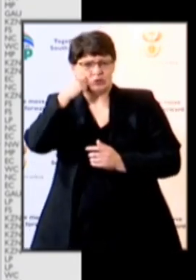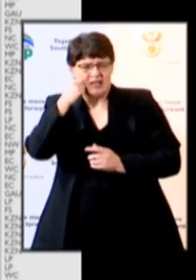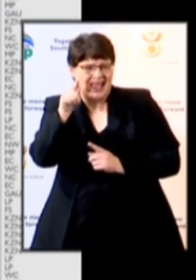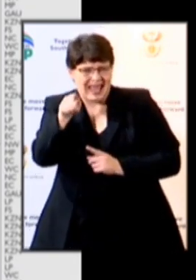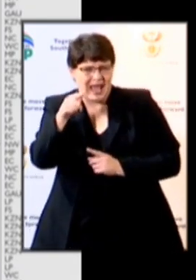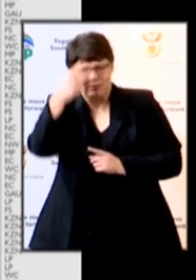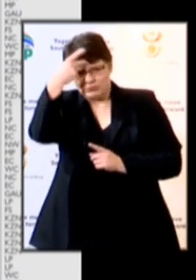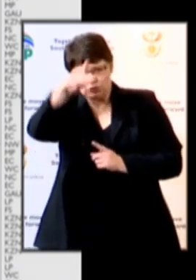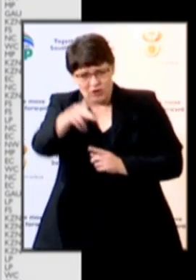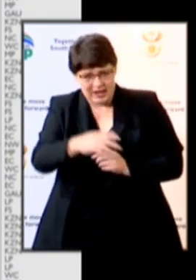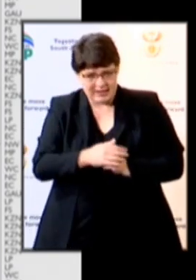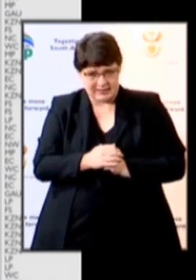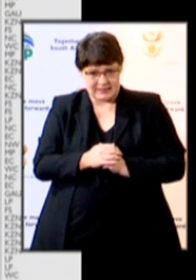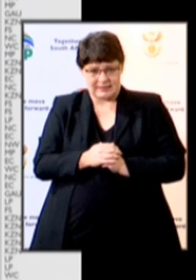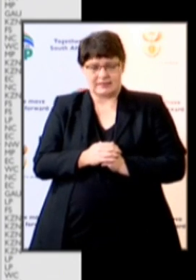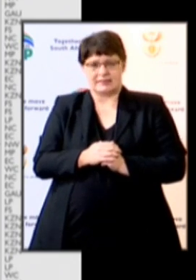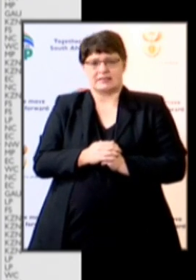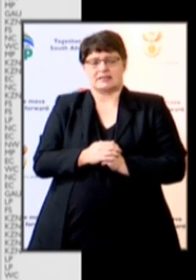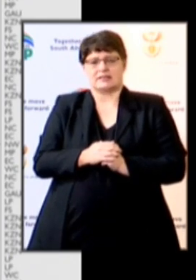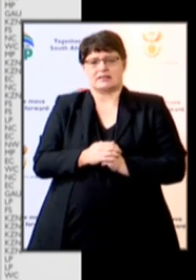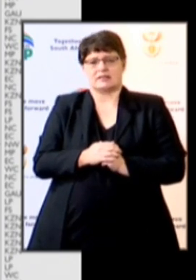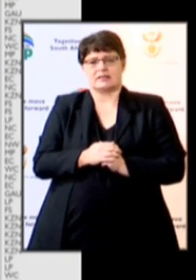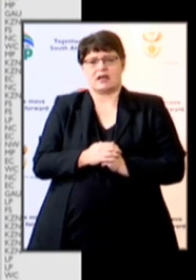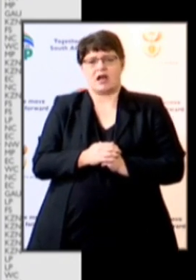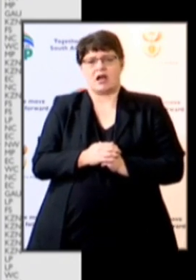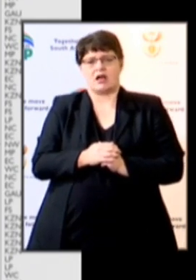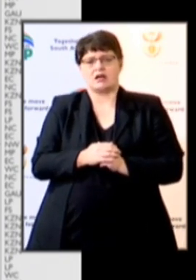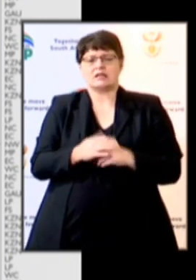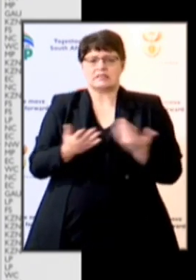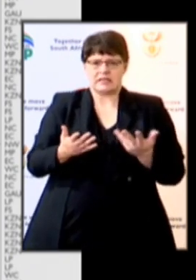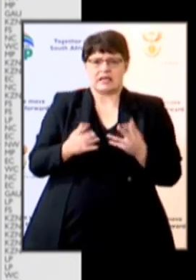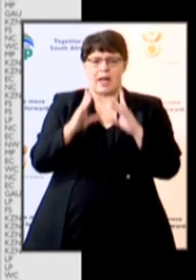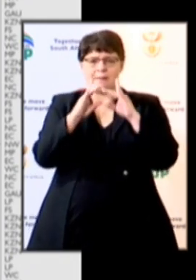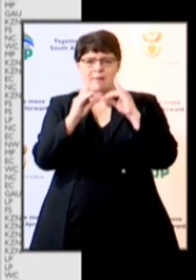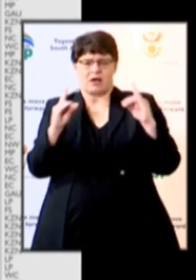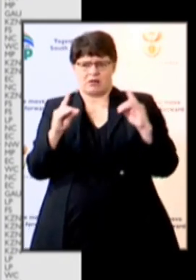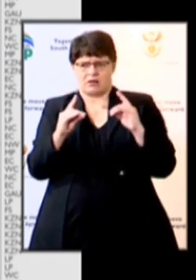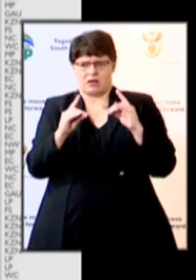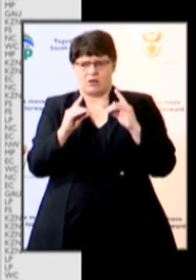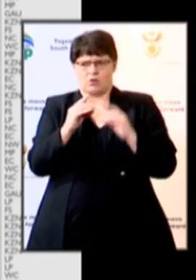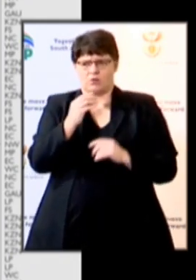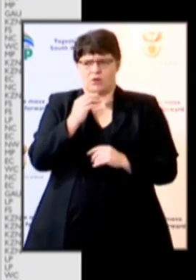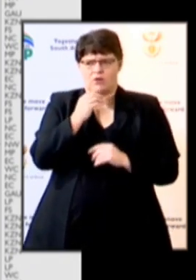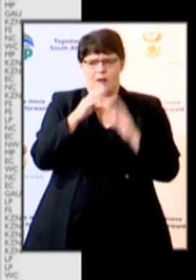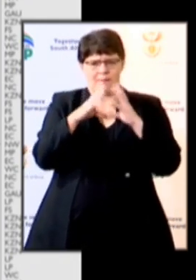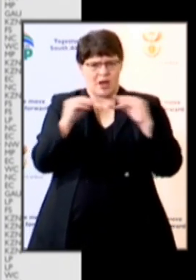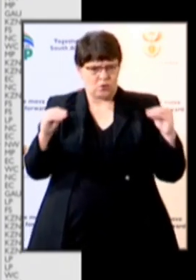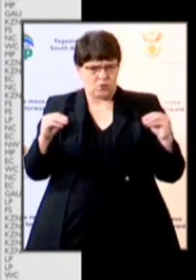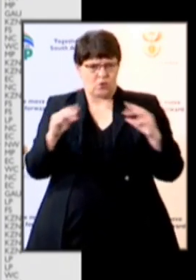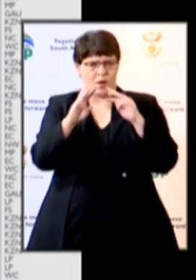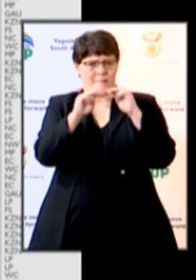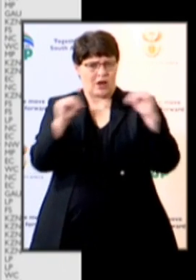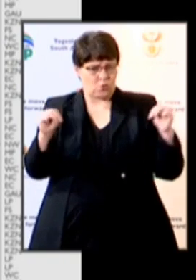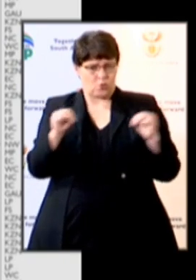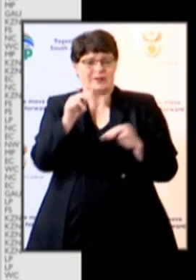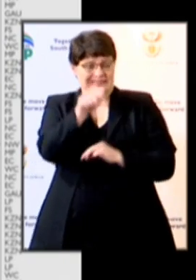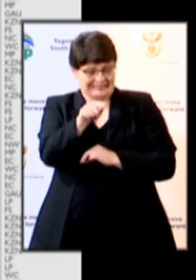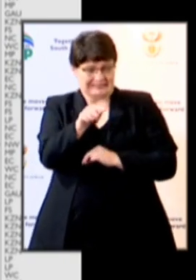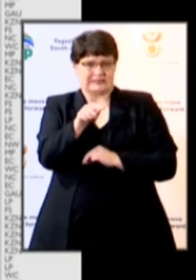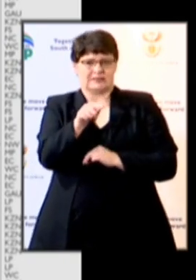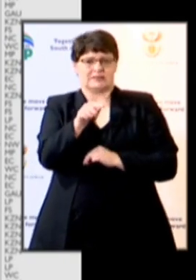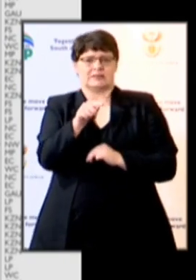Pretoria. You can see a red spot in Mangaung. those are where the numbers are